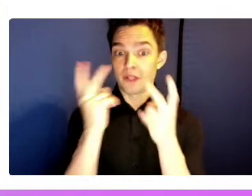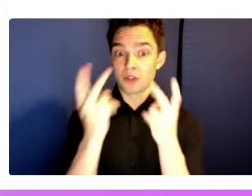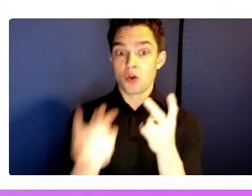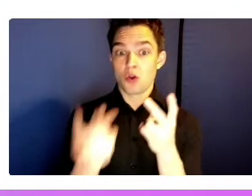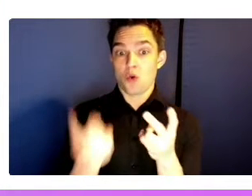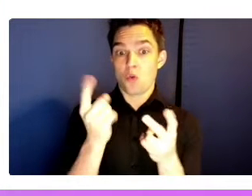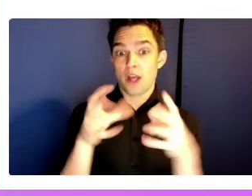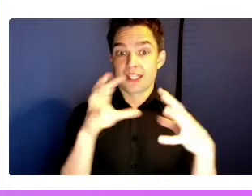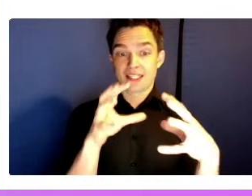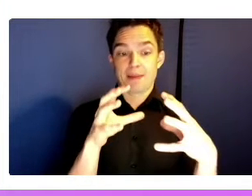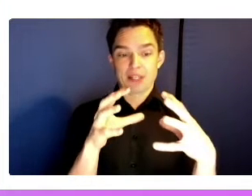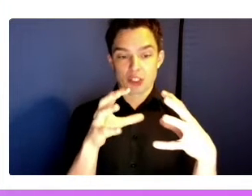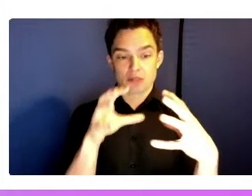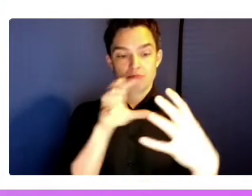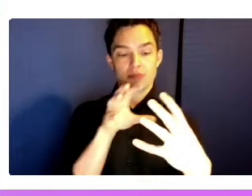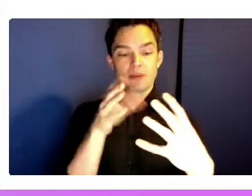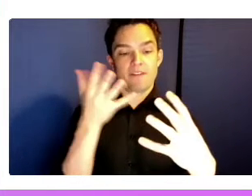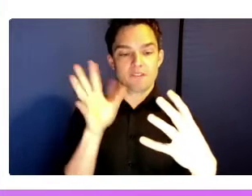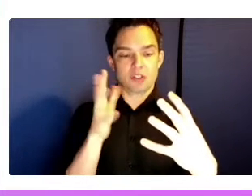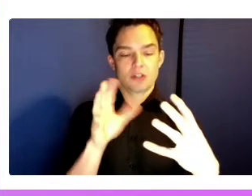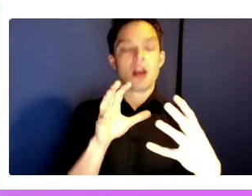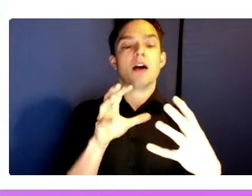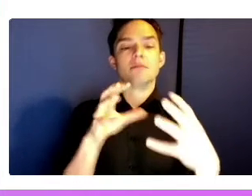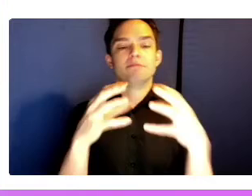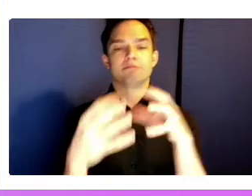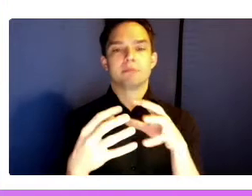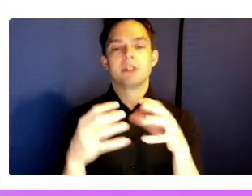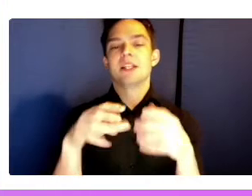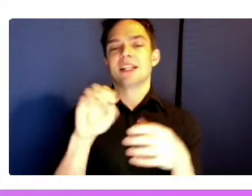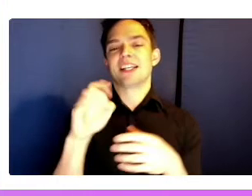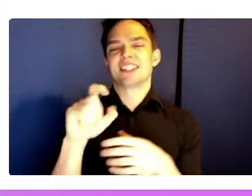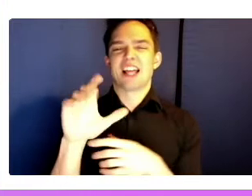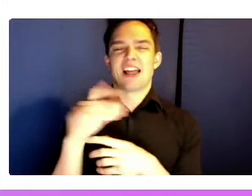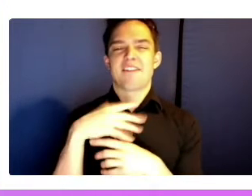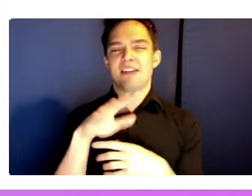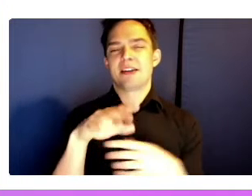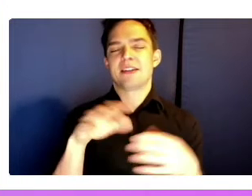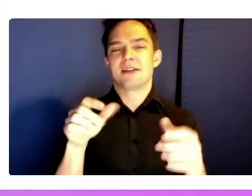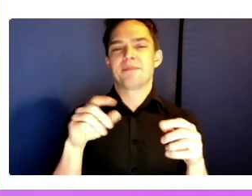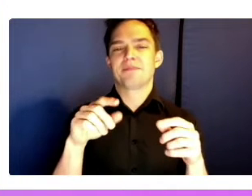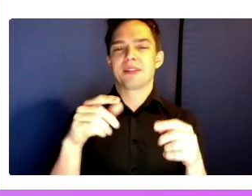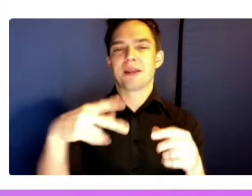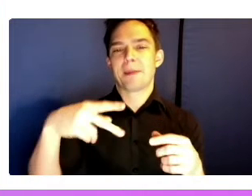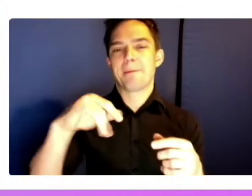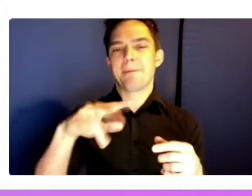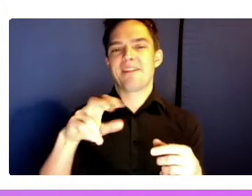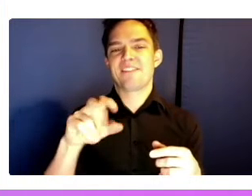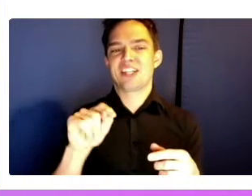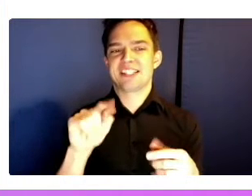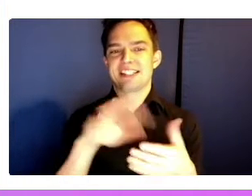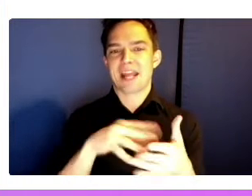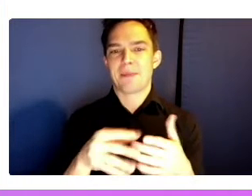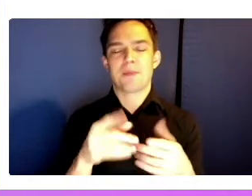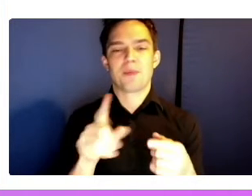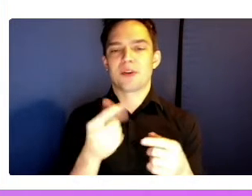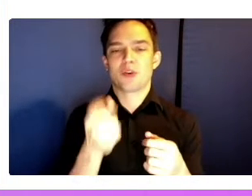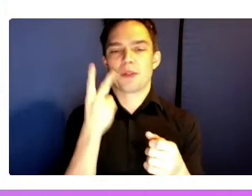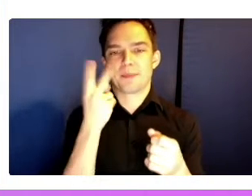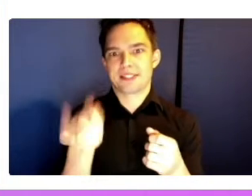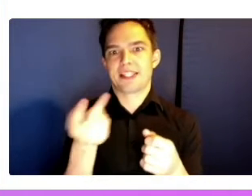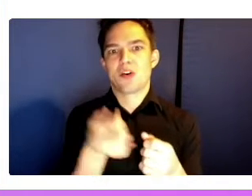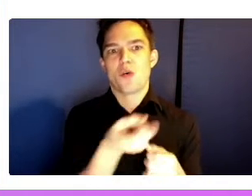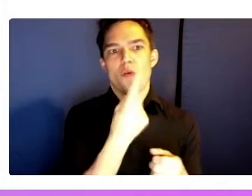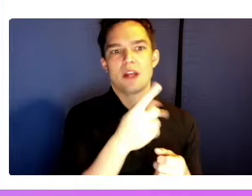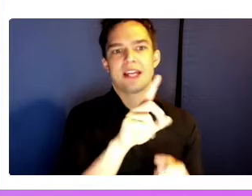at a time in Excel. I know Excel has pivot tables, but they're not great. But we could really only visualize